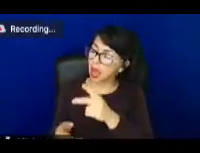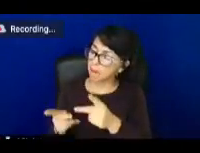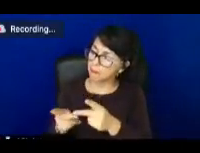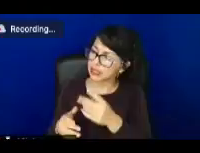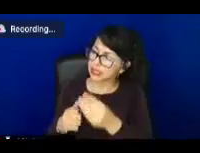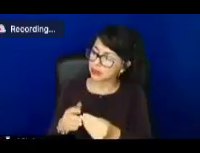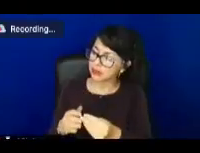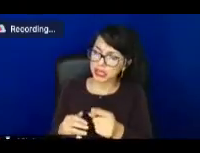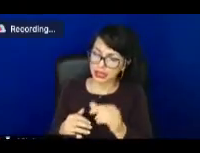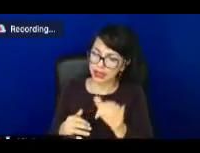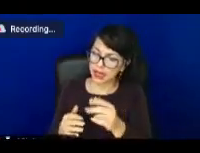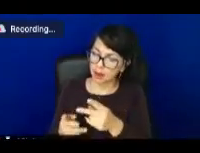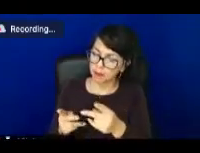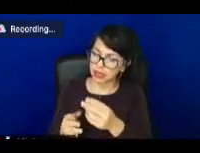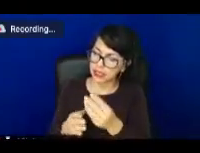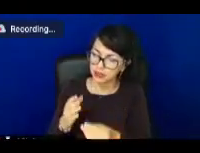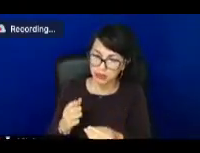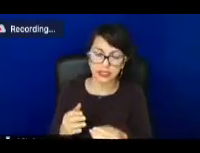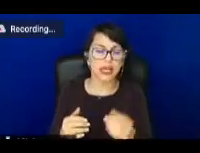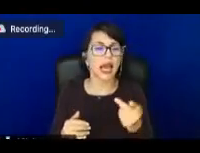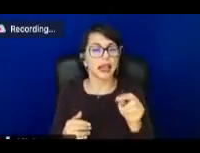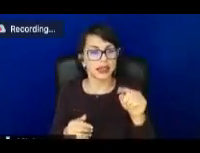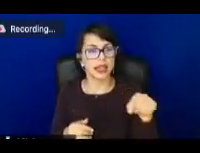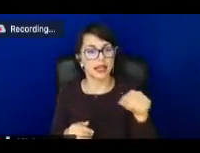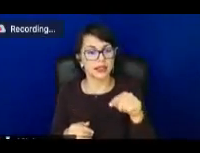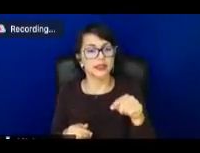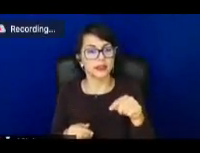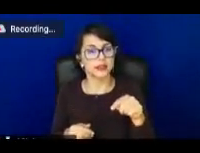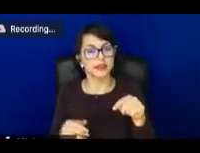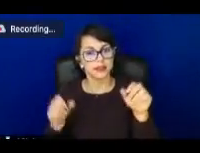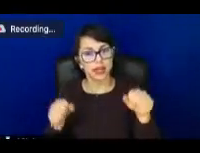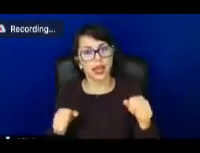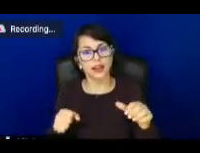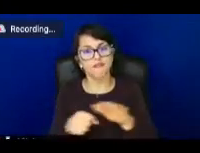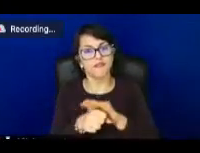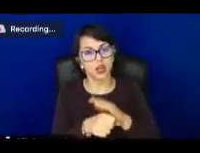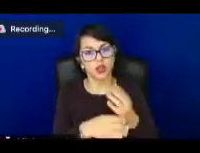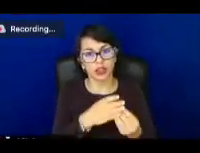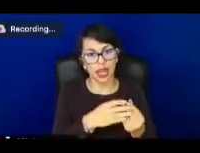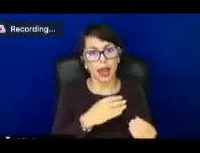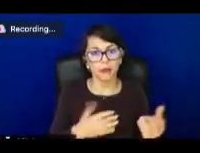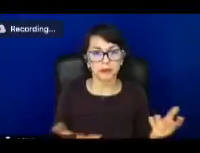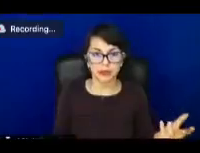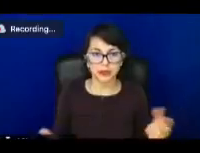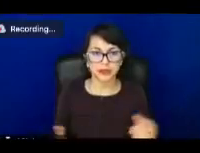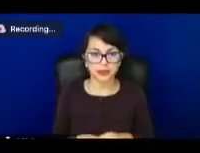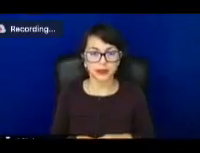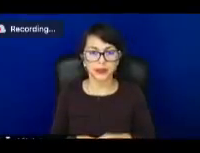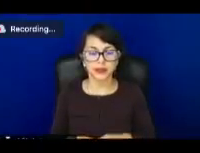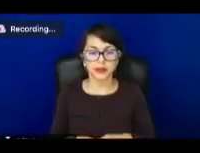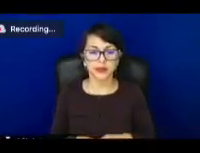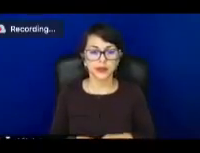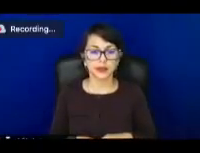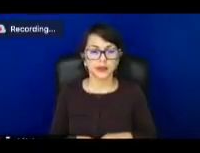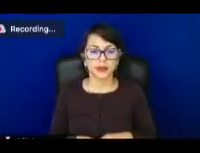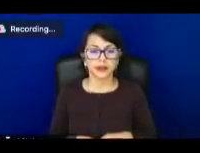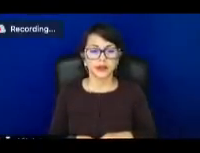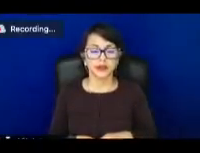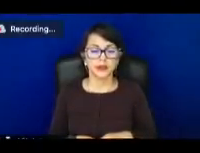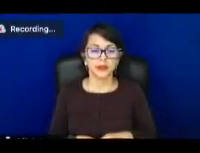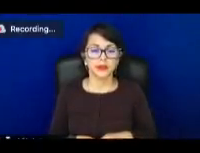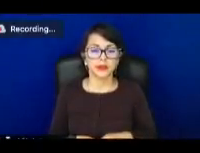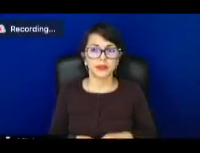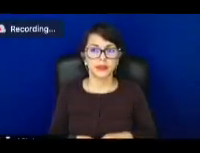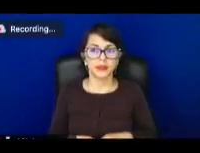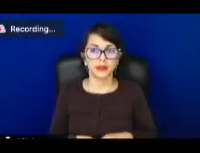we'll actually get to see and determine where they are. So we can really get all the input. And then at